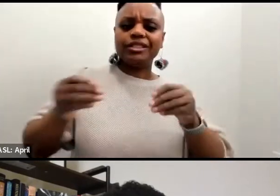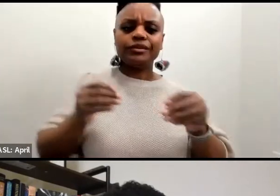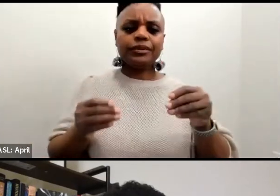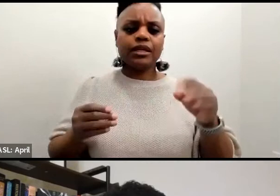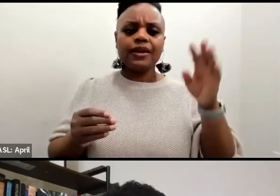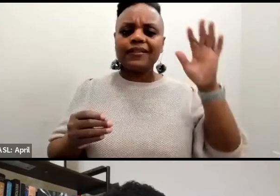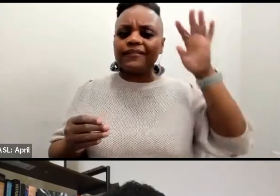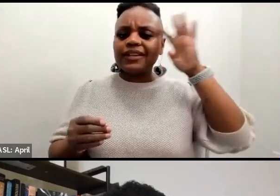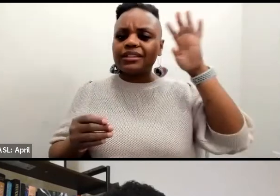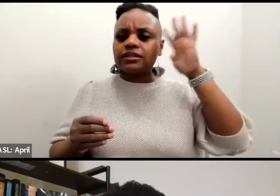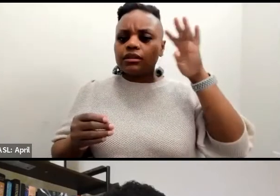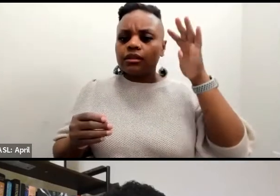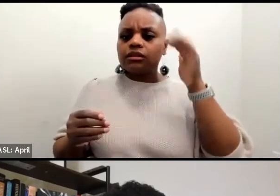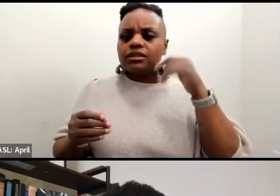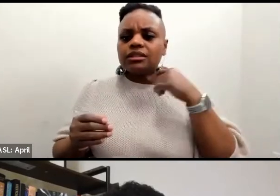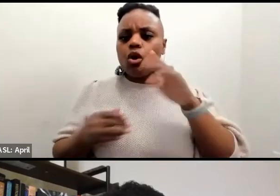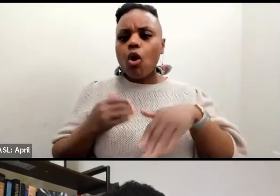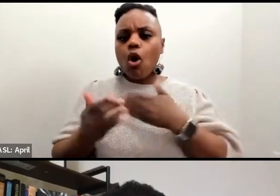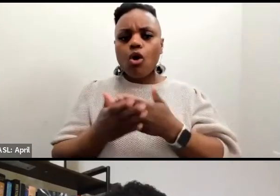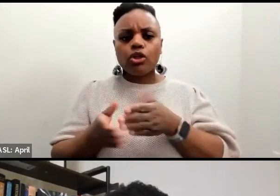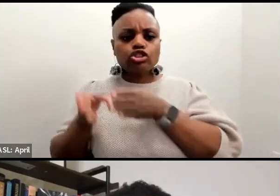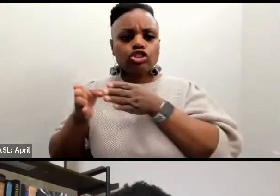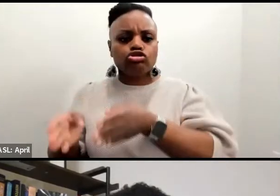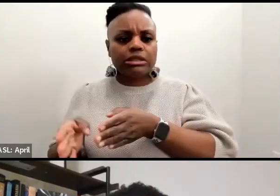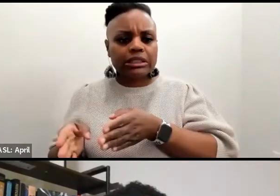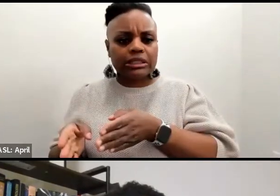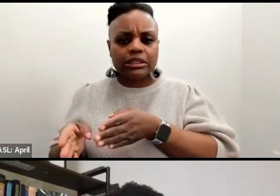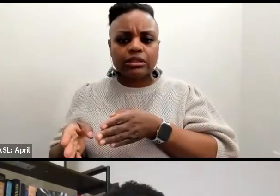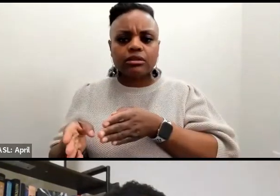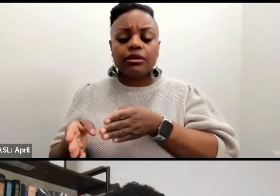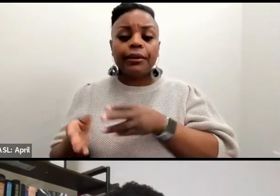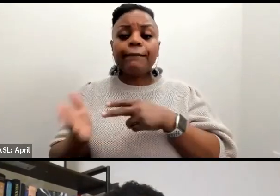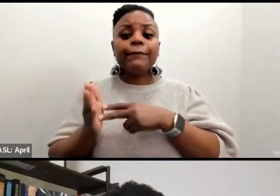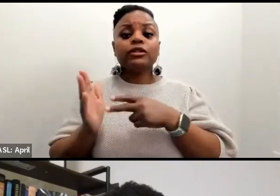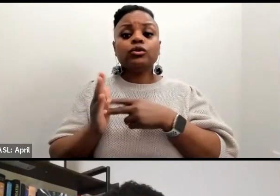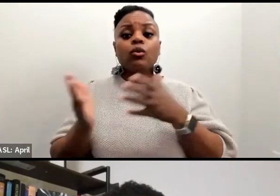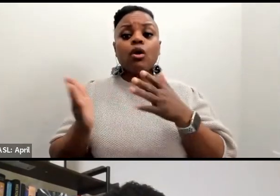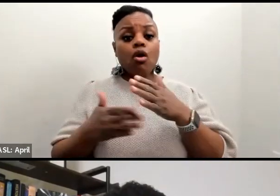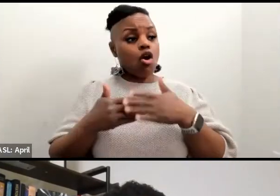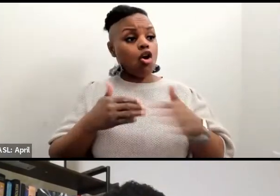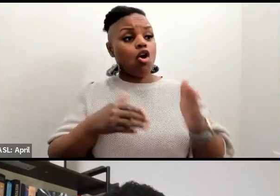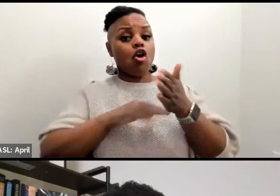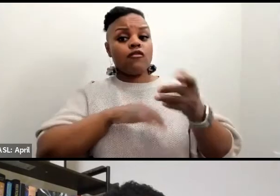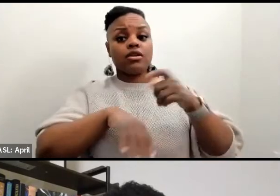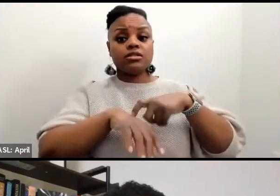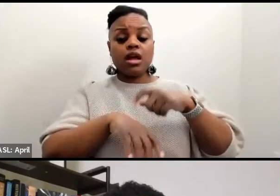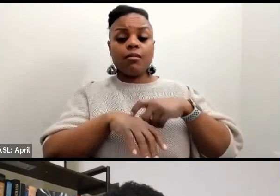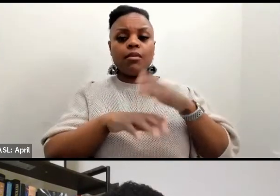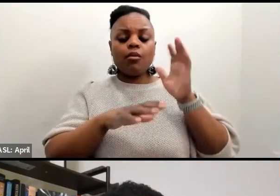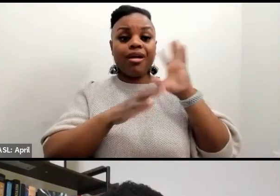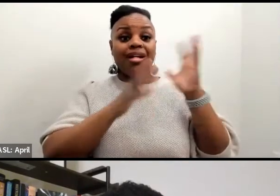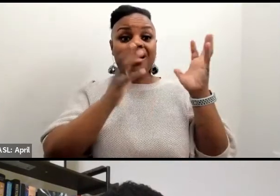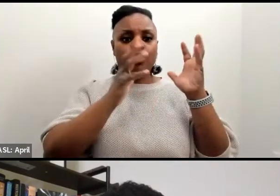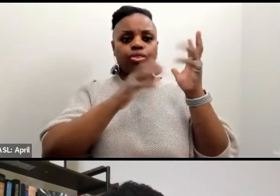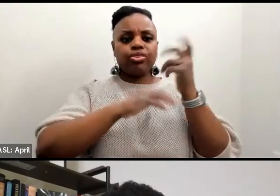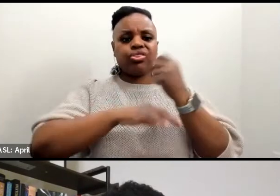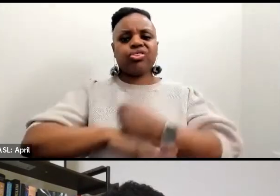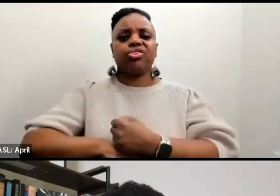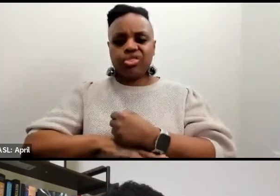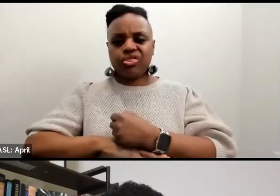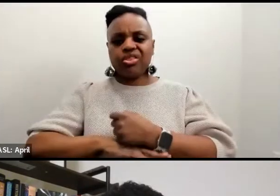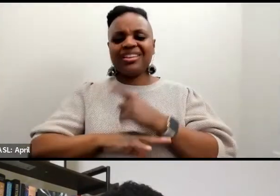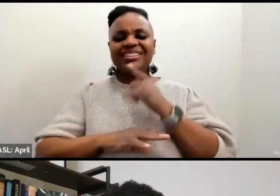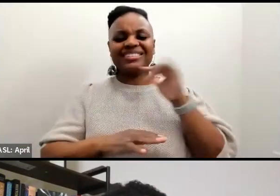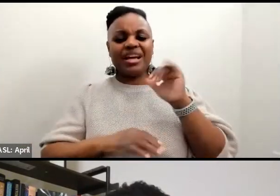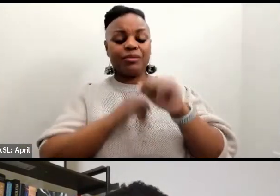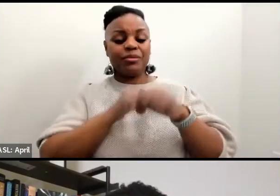easily unraveled. Like the way we've seen the Socialist Union unraveled in the 1970s, the way we've seen